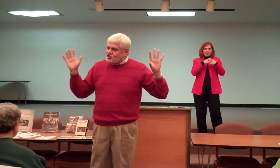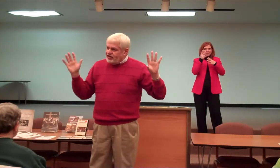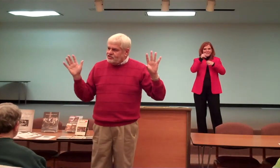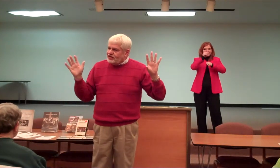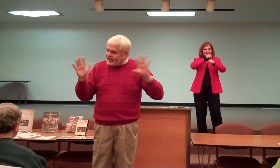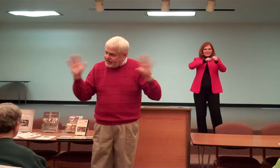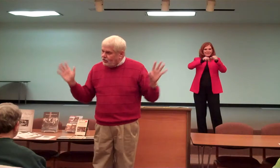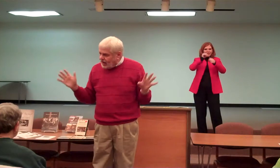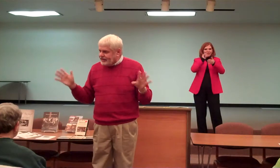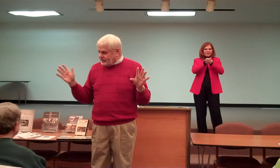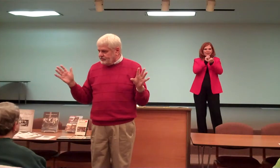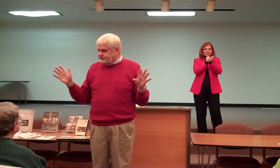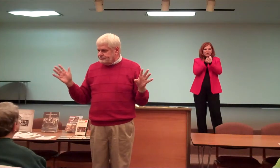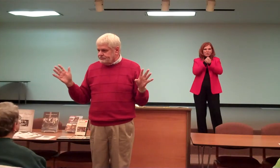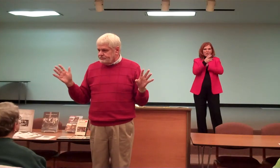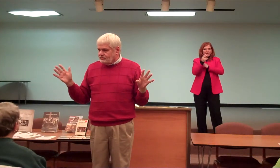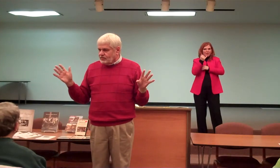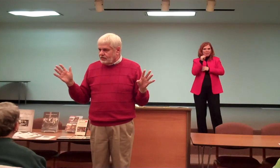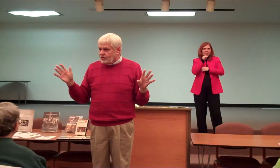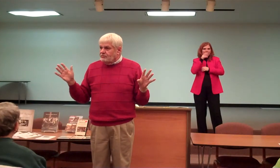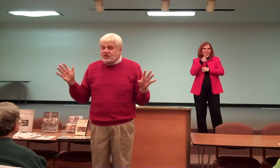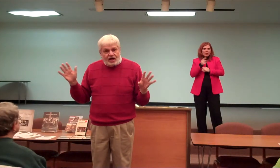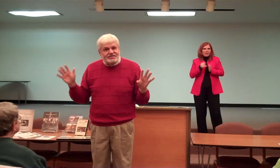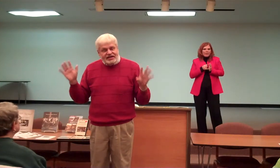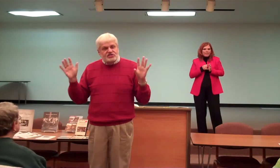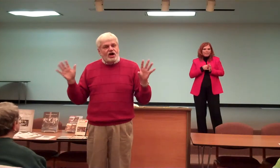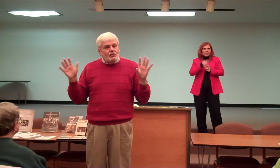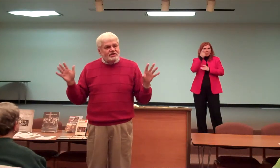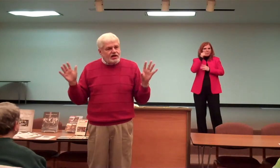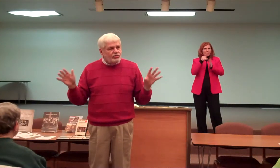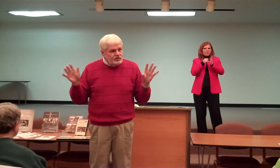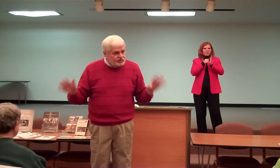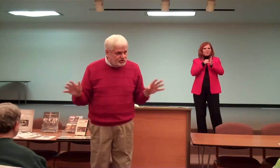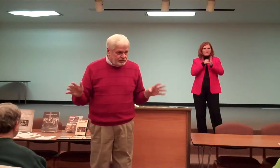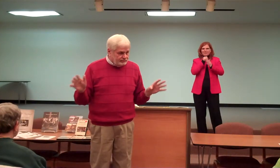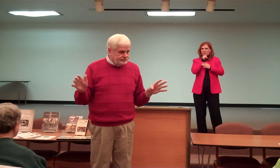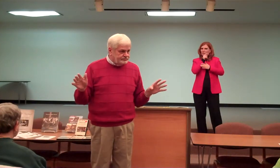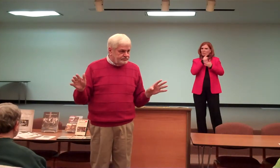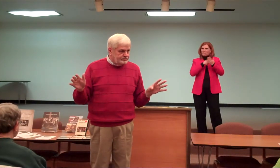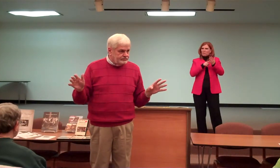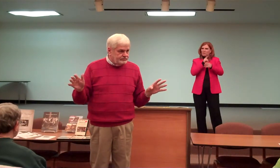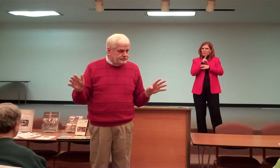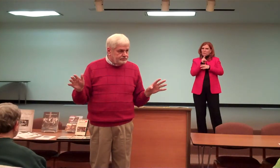society that's changing and they don't like it because it's not what they were used to.